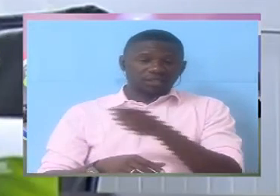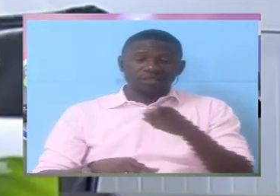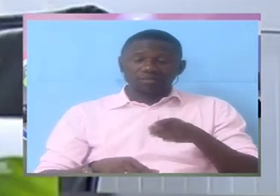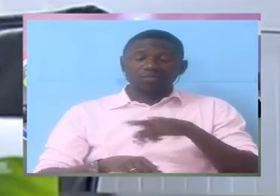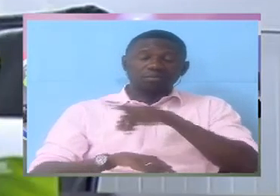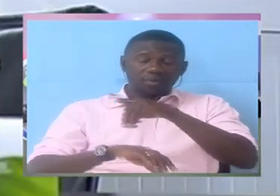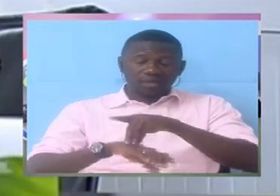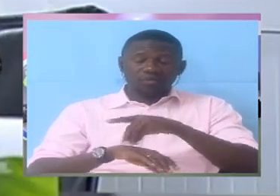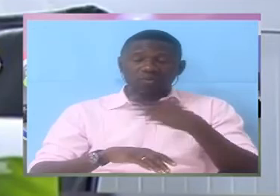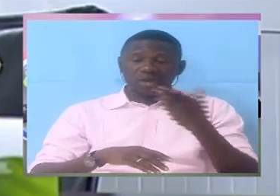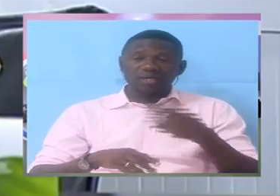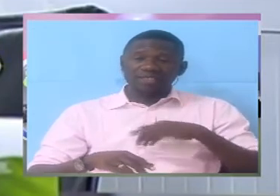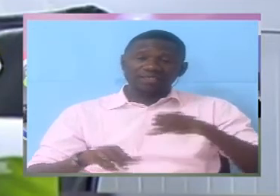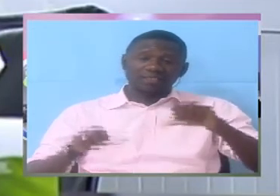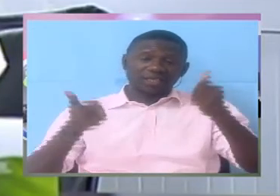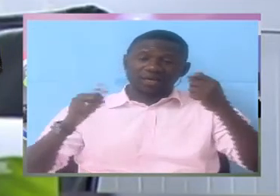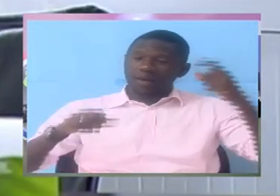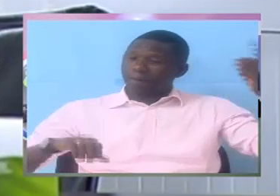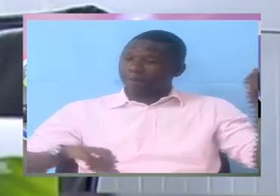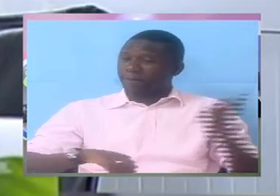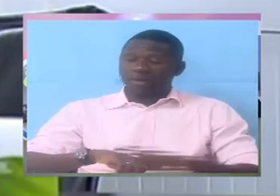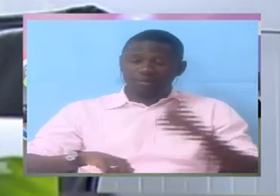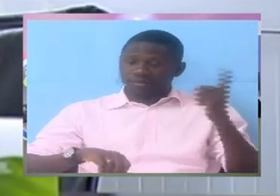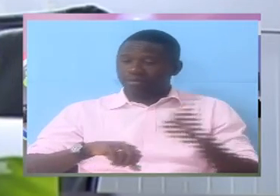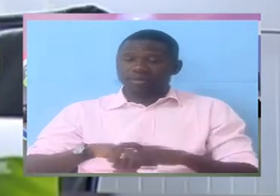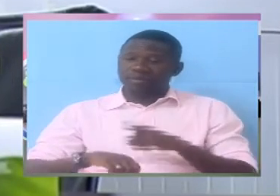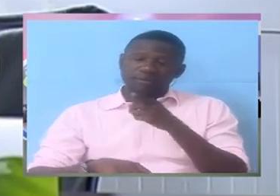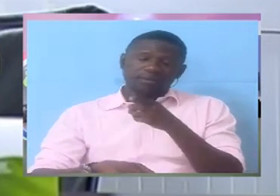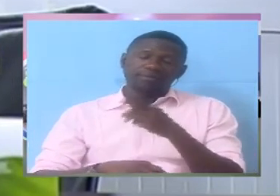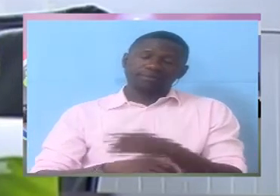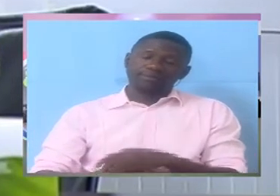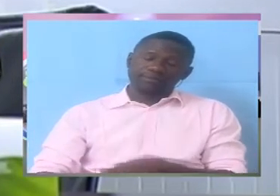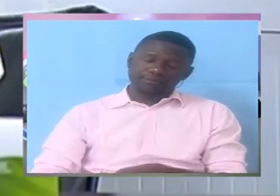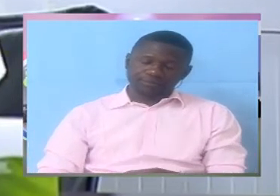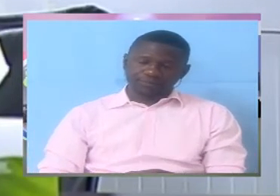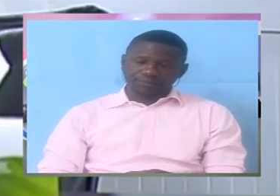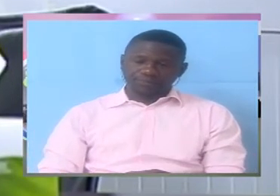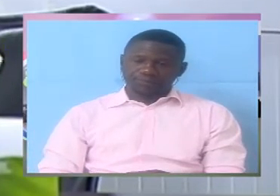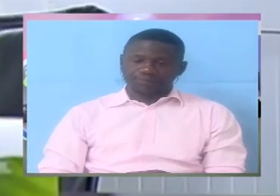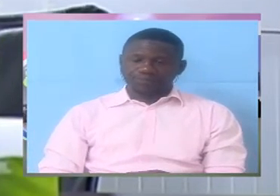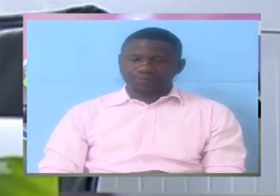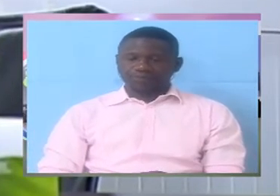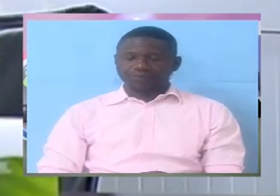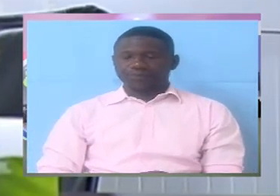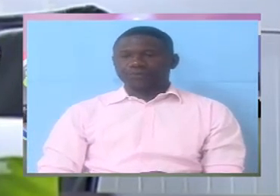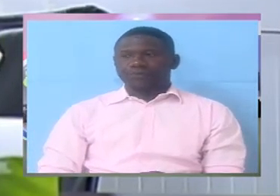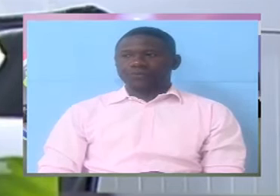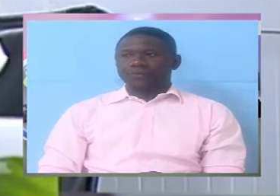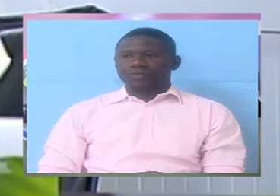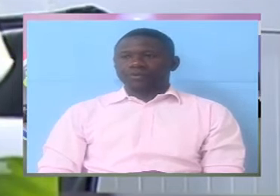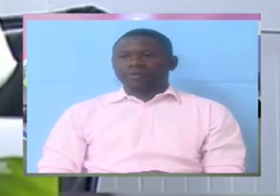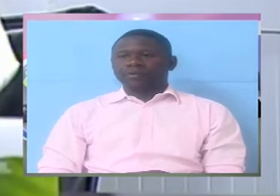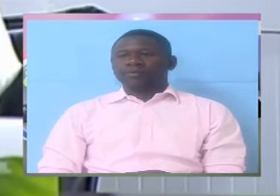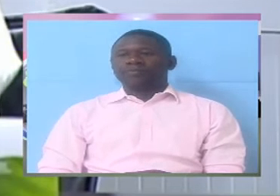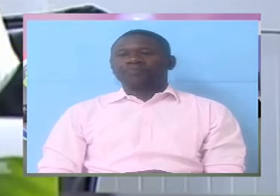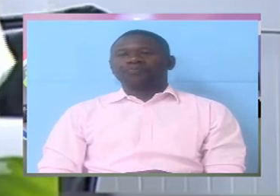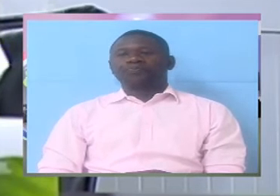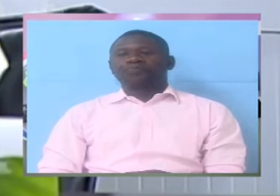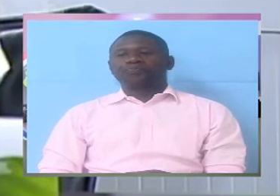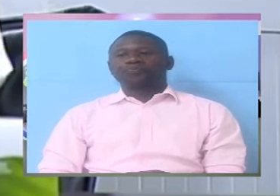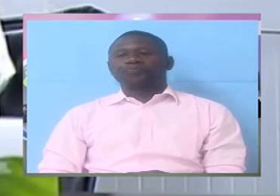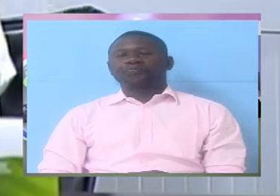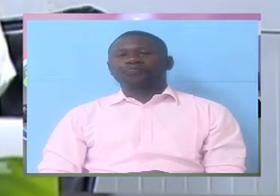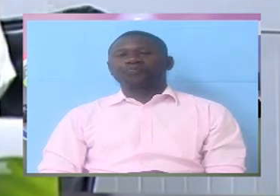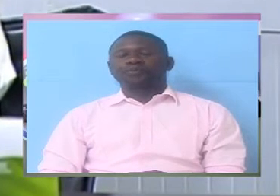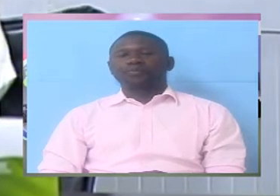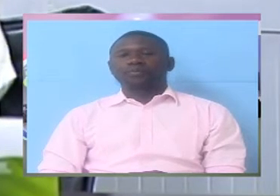him. Omar ko ya samba wo bunkono bale kono ni motal ni lulobe daming bitun jelo mu imatala